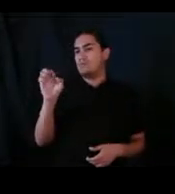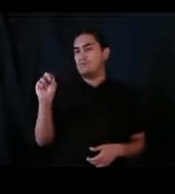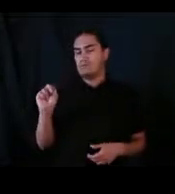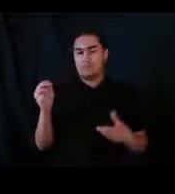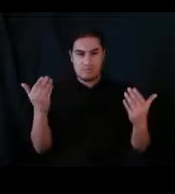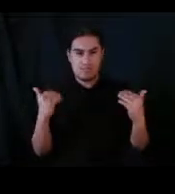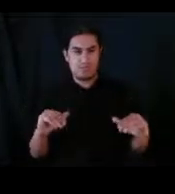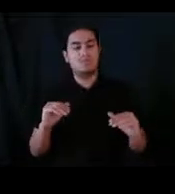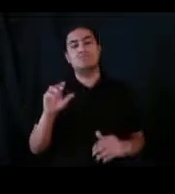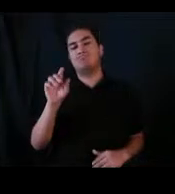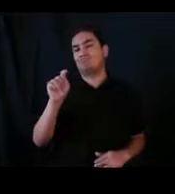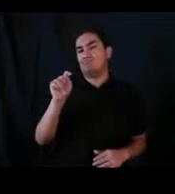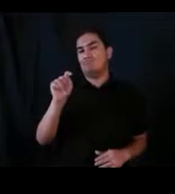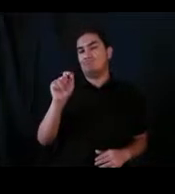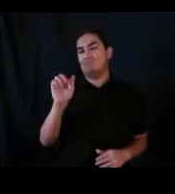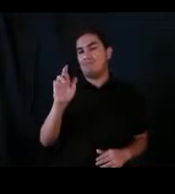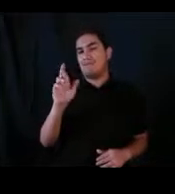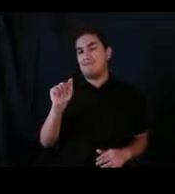tavaloni